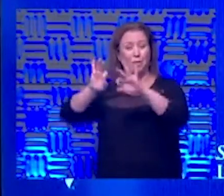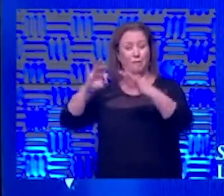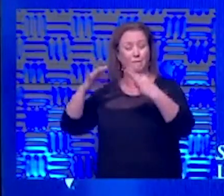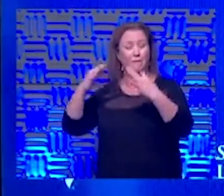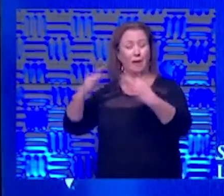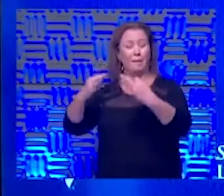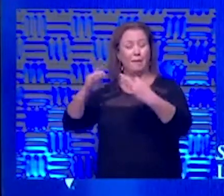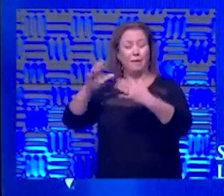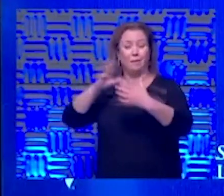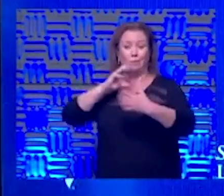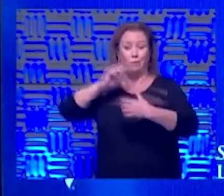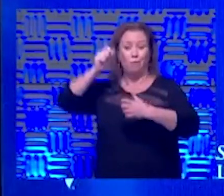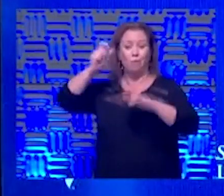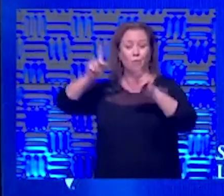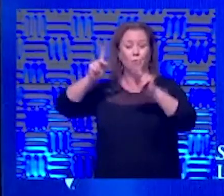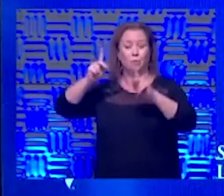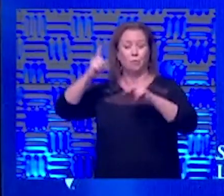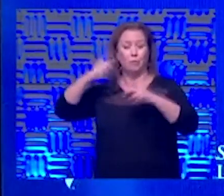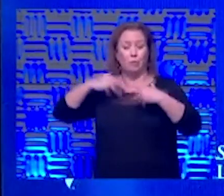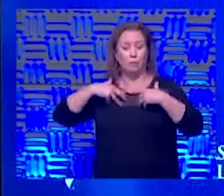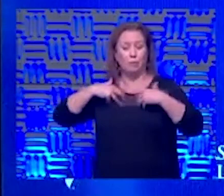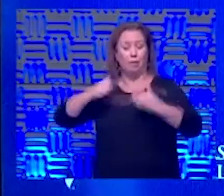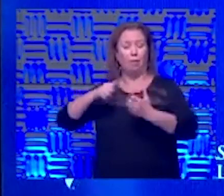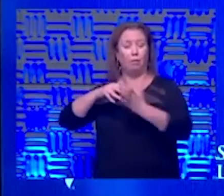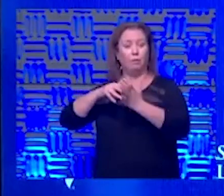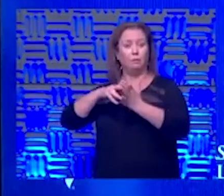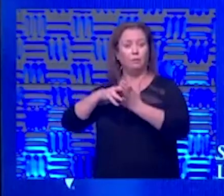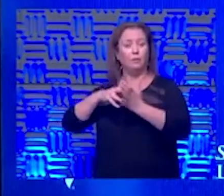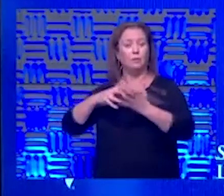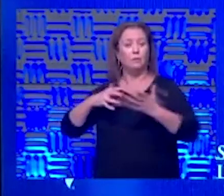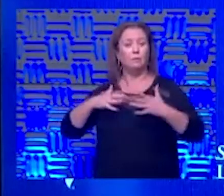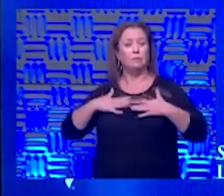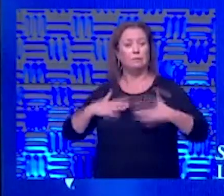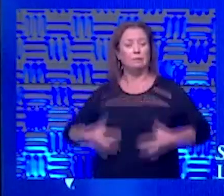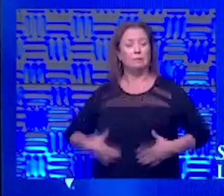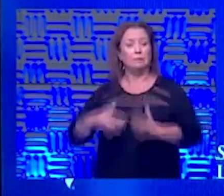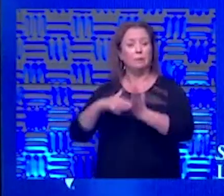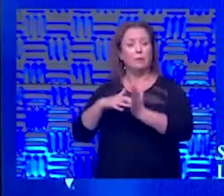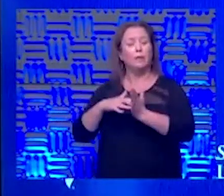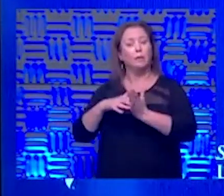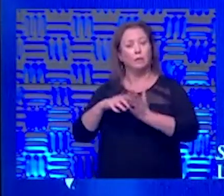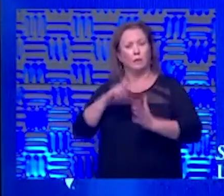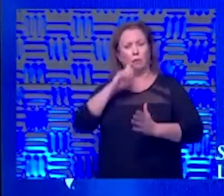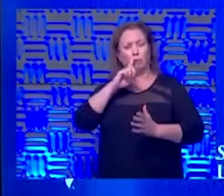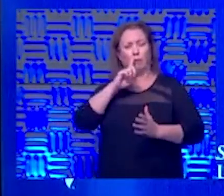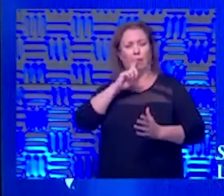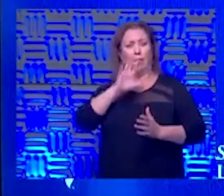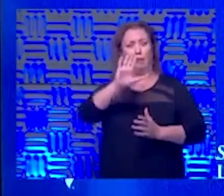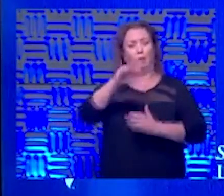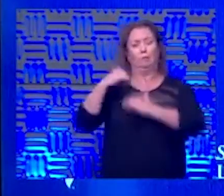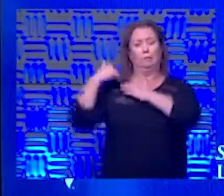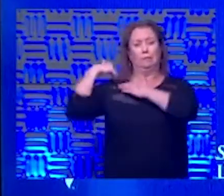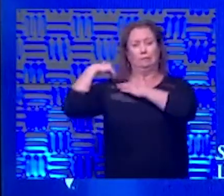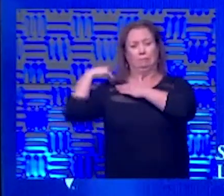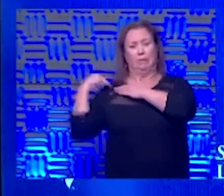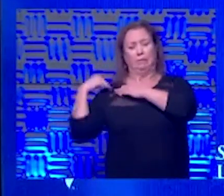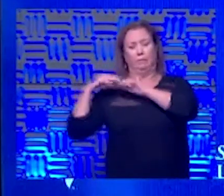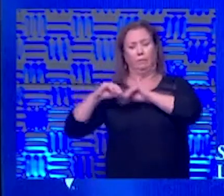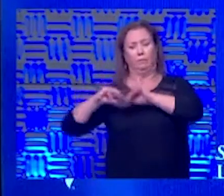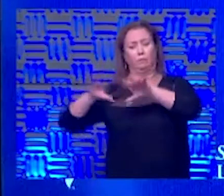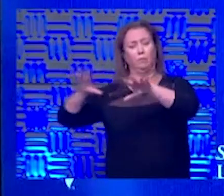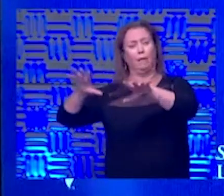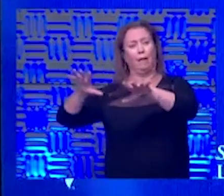older person like me, then you could be responsible for somebody